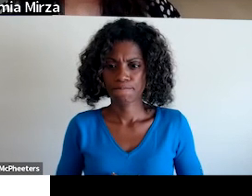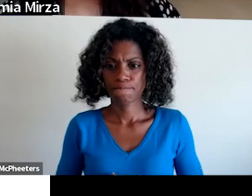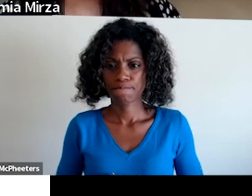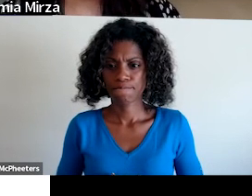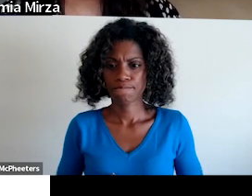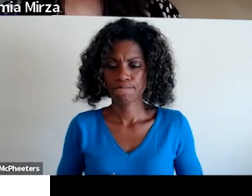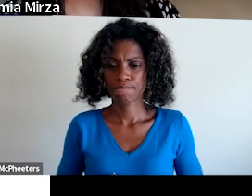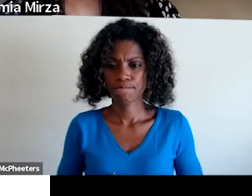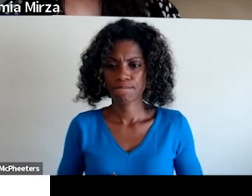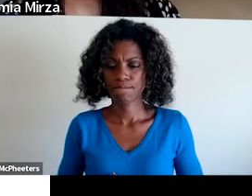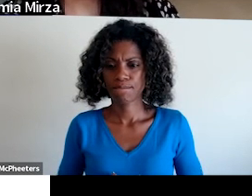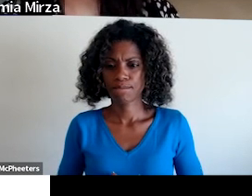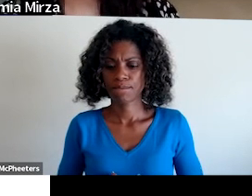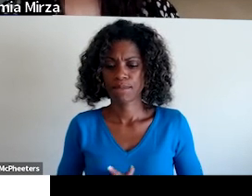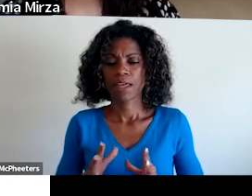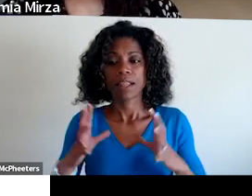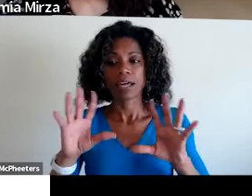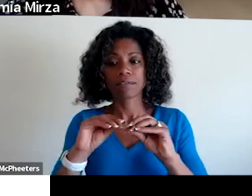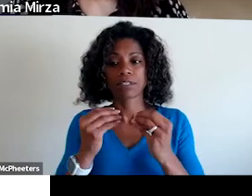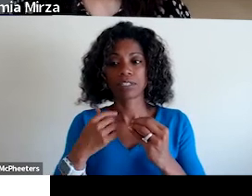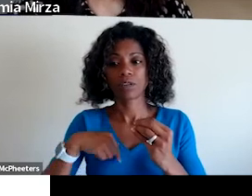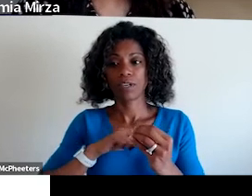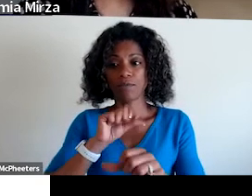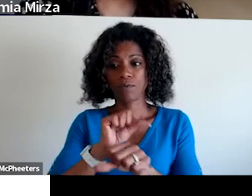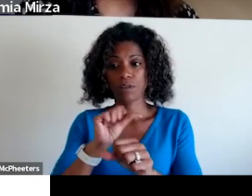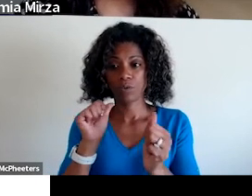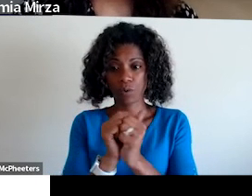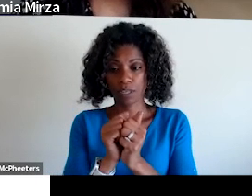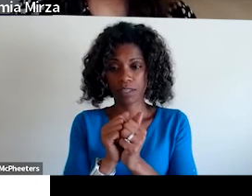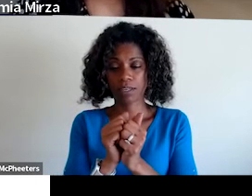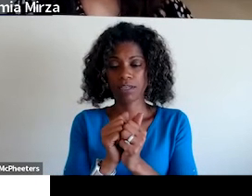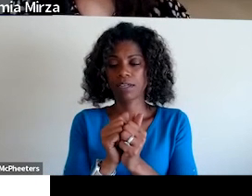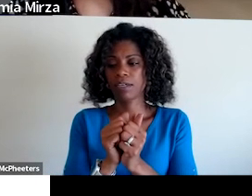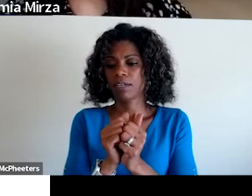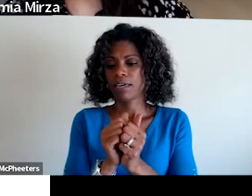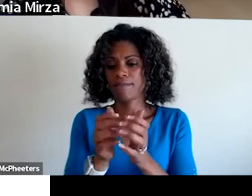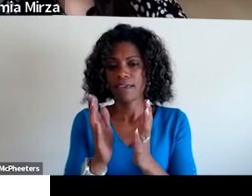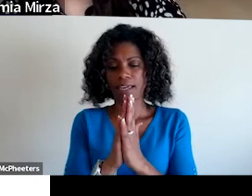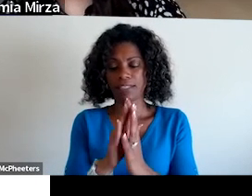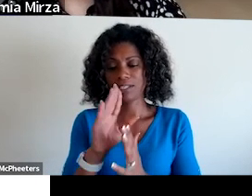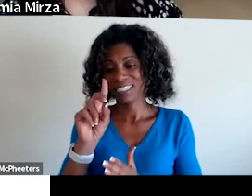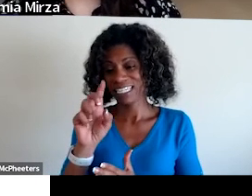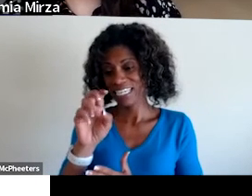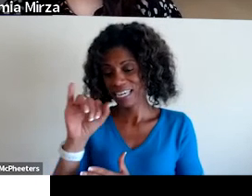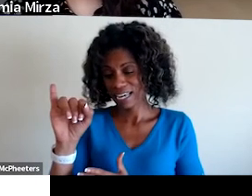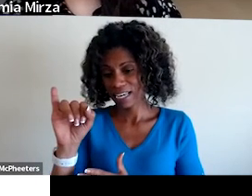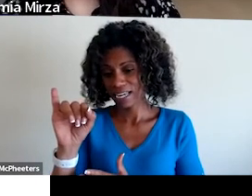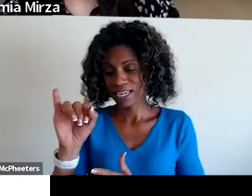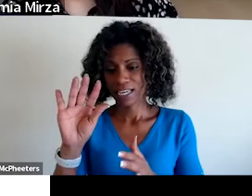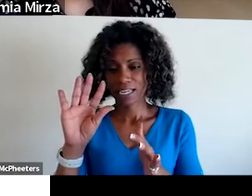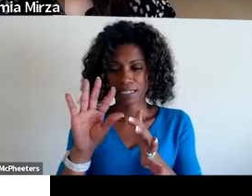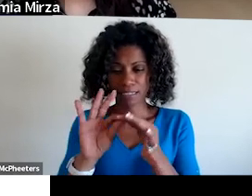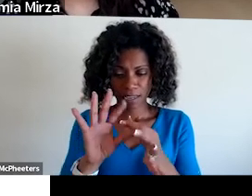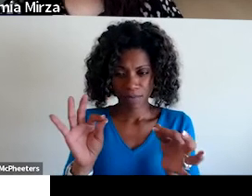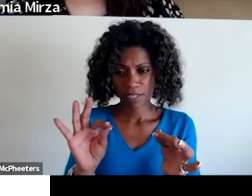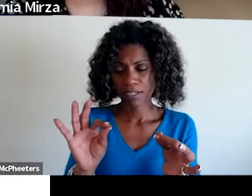that we've worked with have asked us, does the DEI statement, value, or goals that you have need to stand alone,